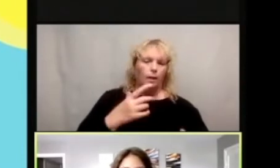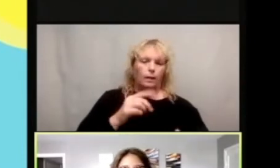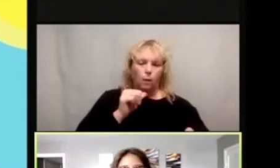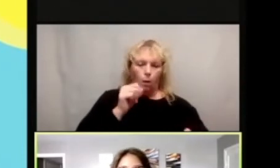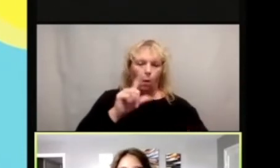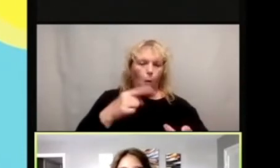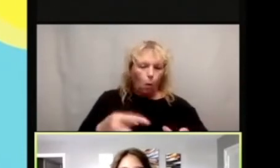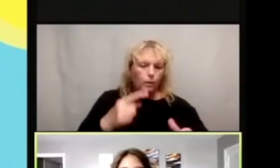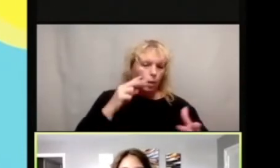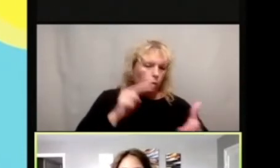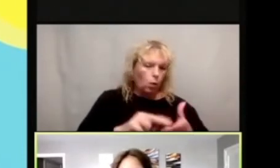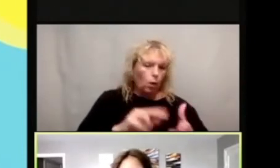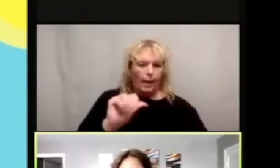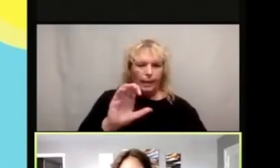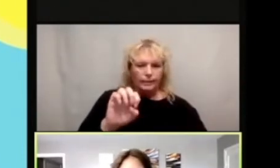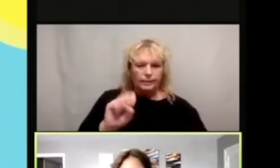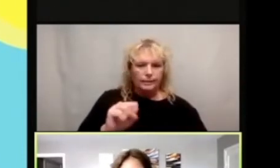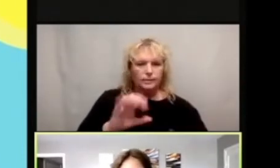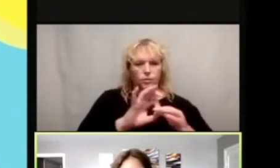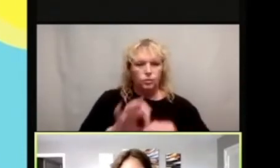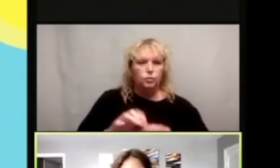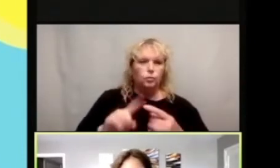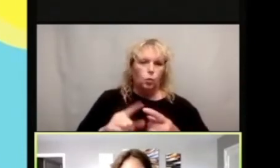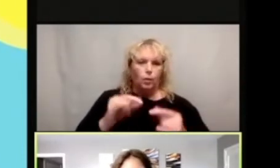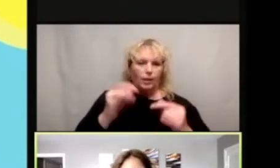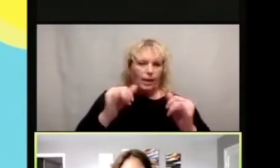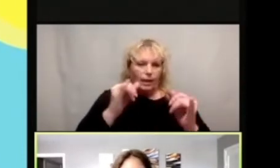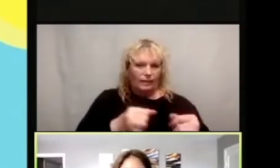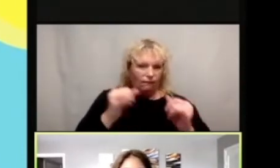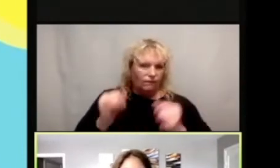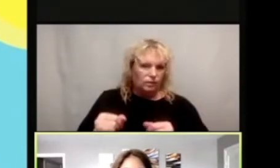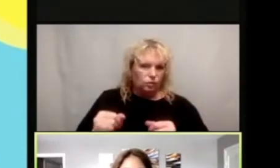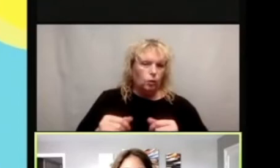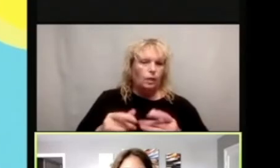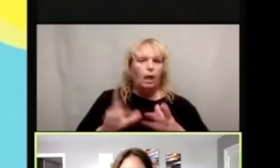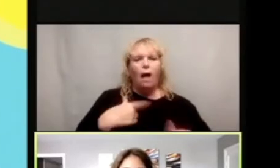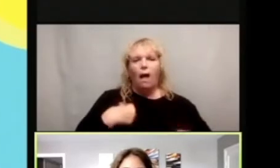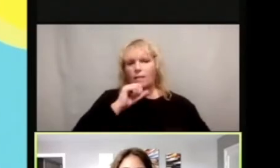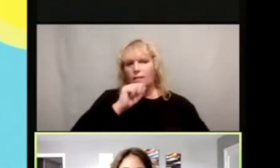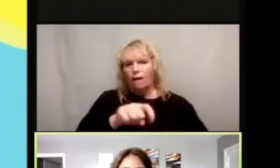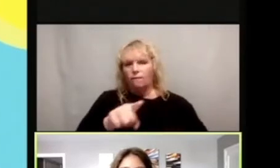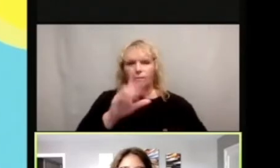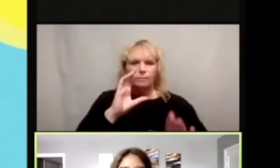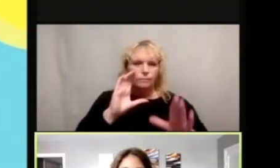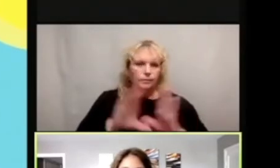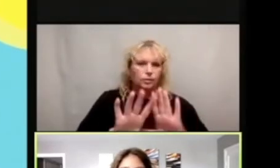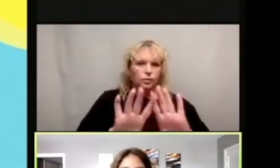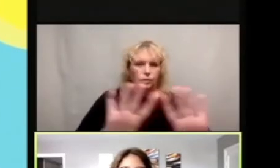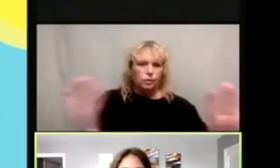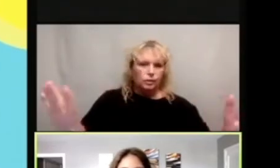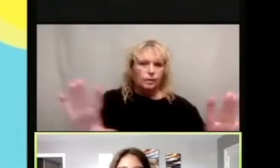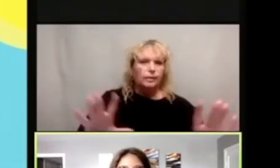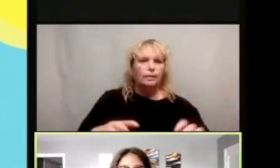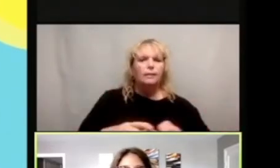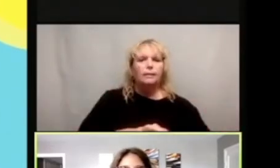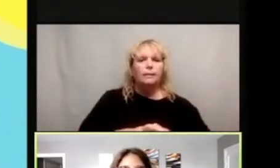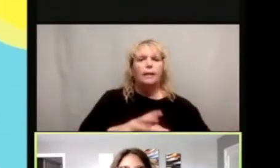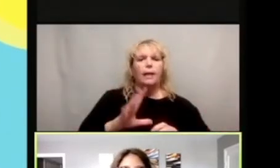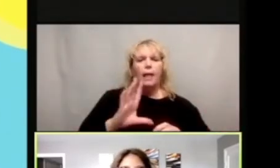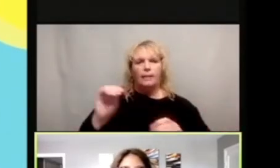the individual, but also looking at social root causes. So I just love this image because it really shows that, and so will the next